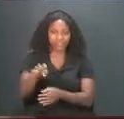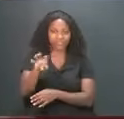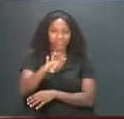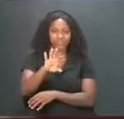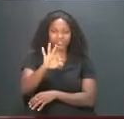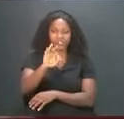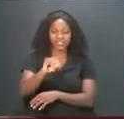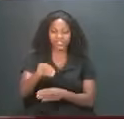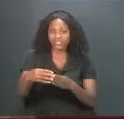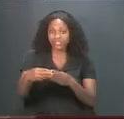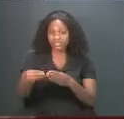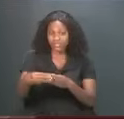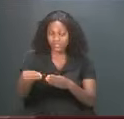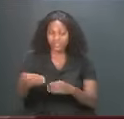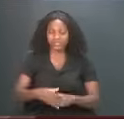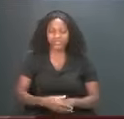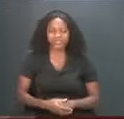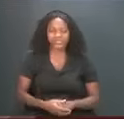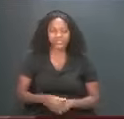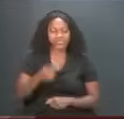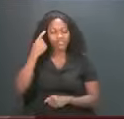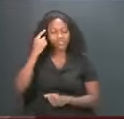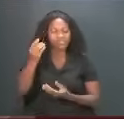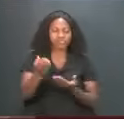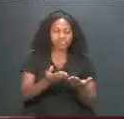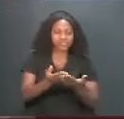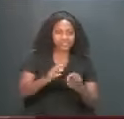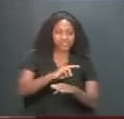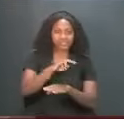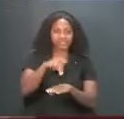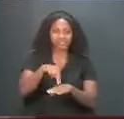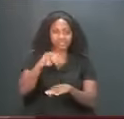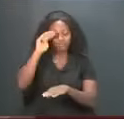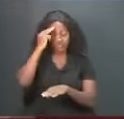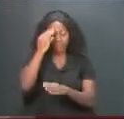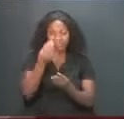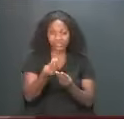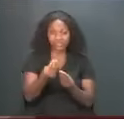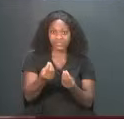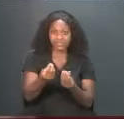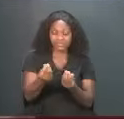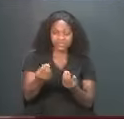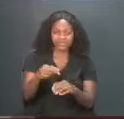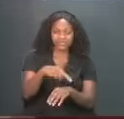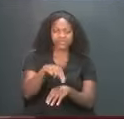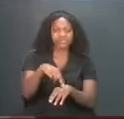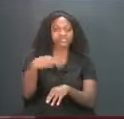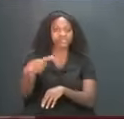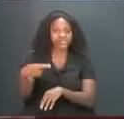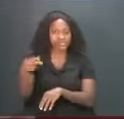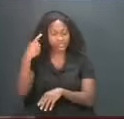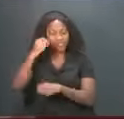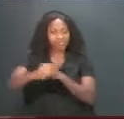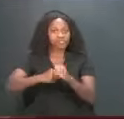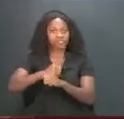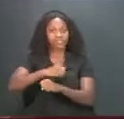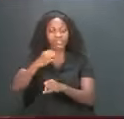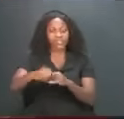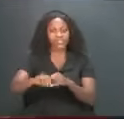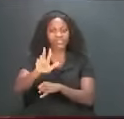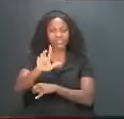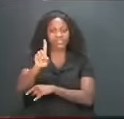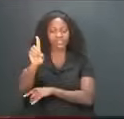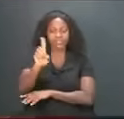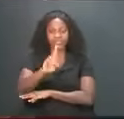2,108,555,490 Ghana cedis for the services of the Ministry of Lands and Natural Resources for the year ending 31st